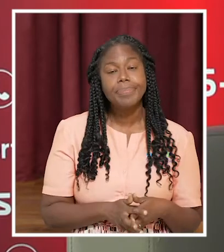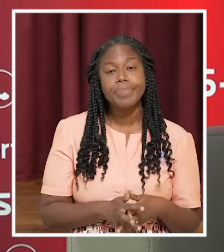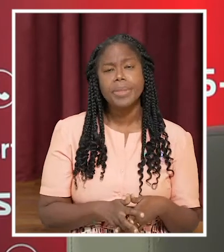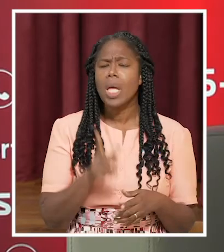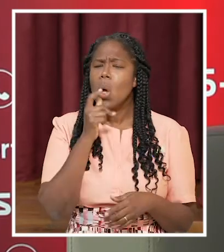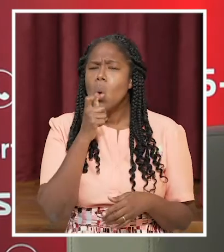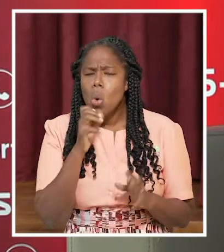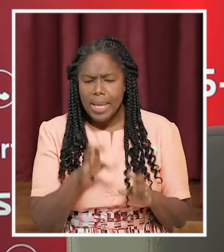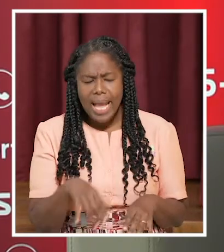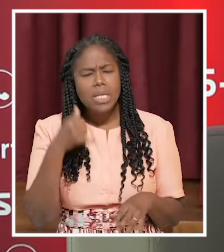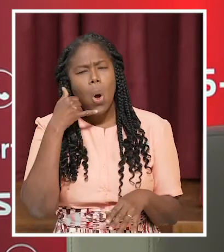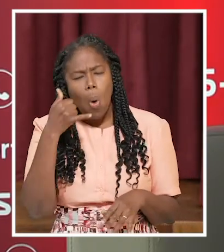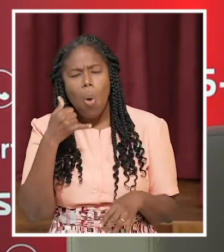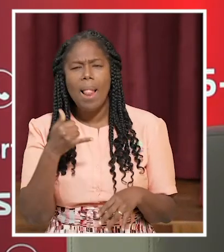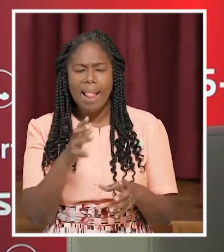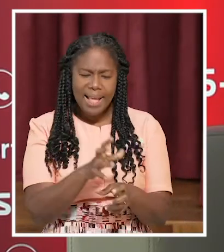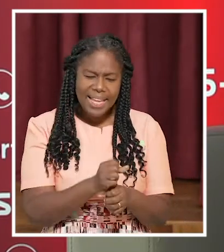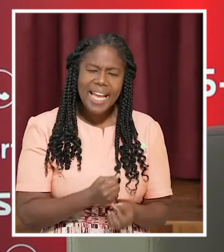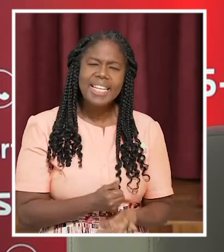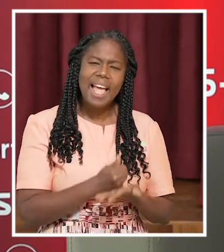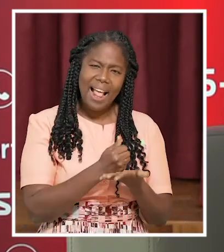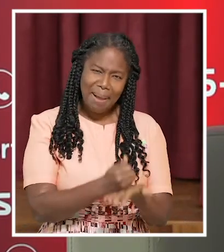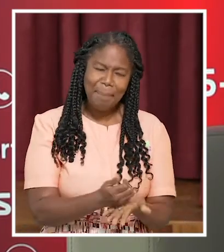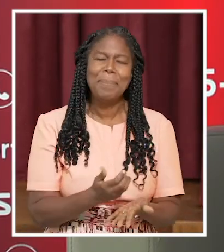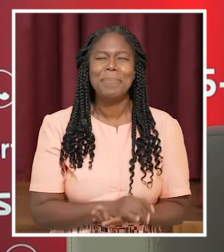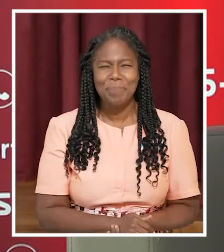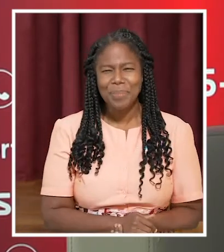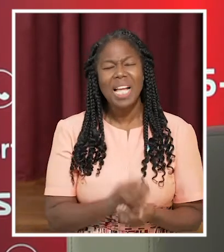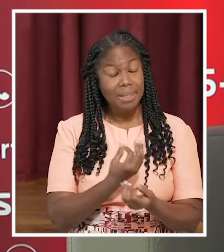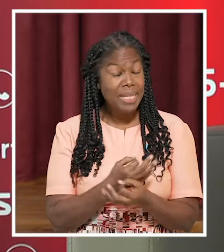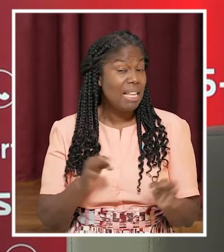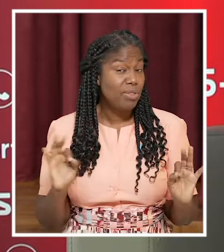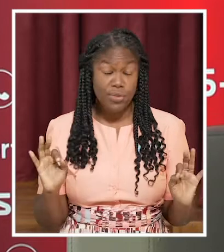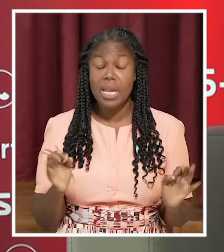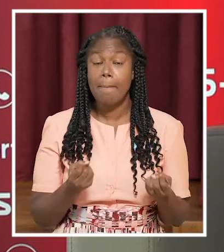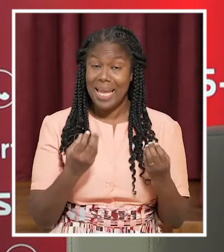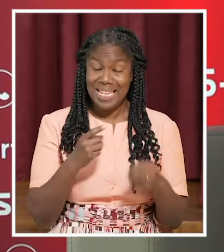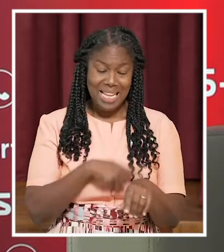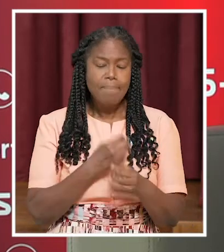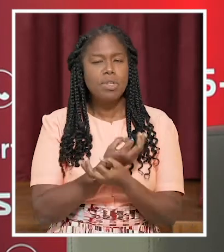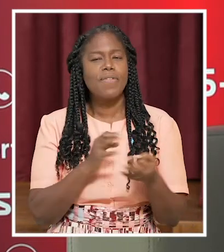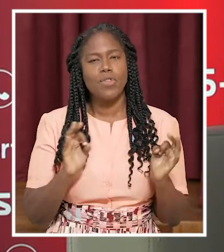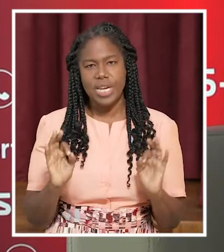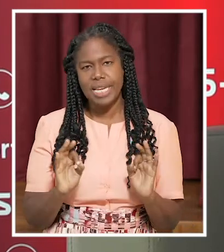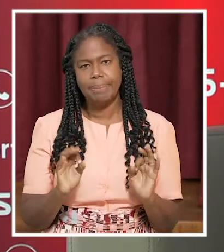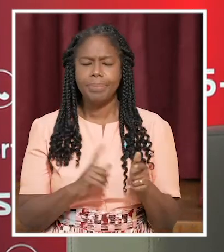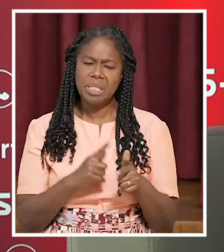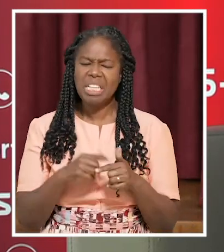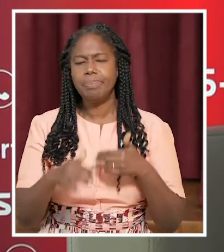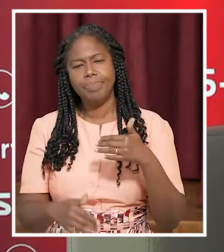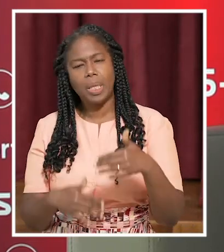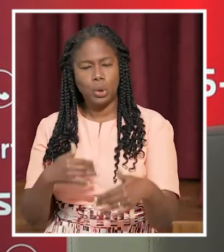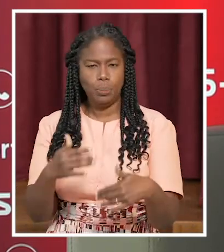can get assistance. And many times this assistance is free. You know, it can be free. And then you can move on from there. So the first